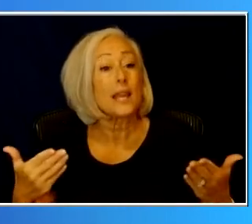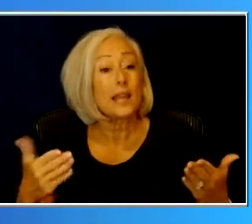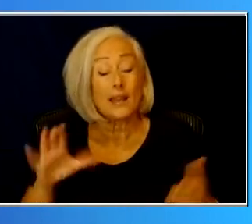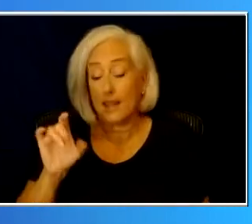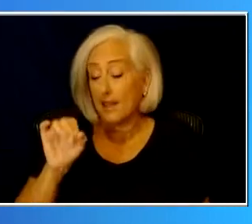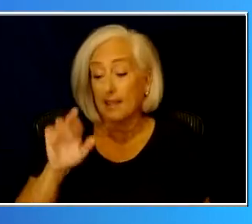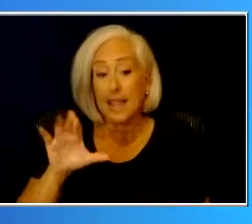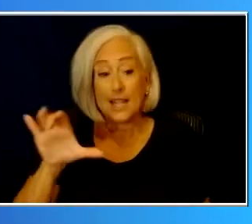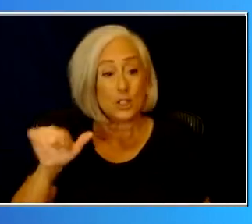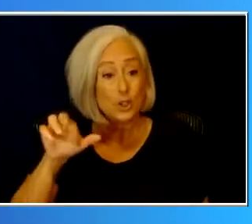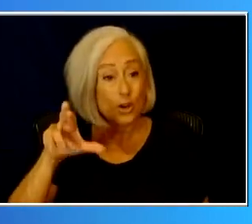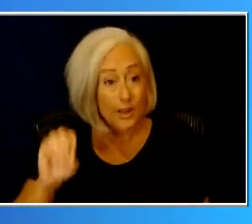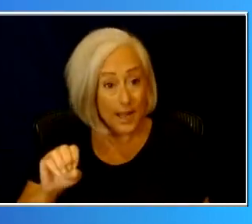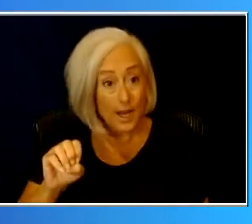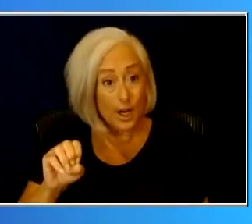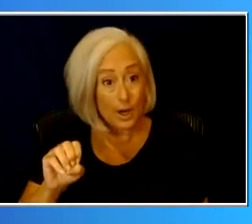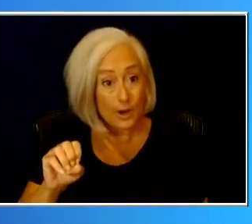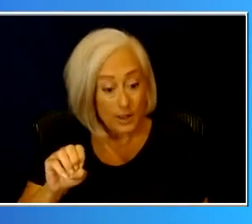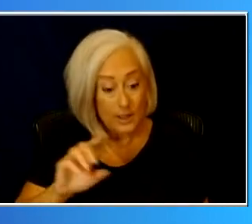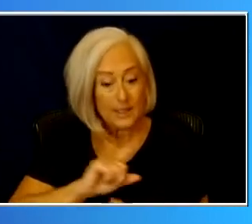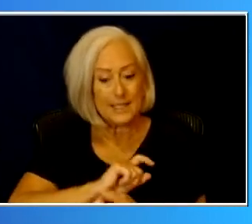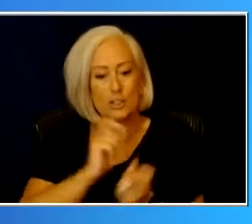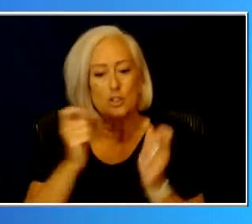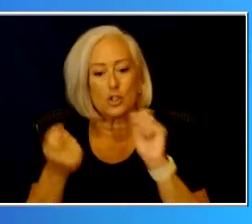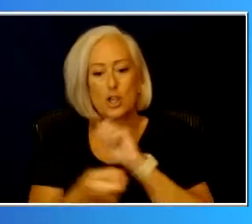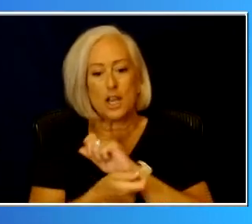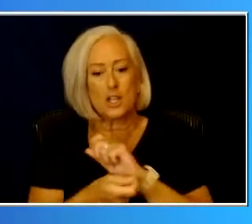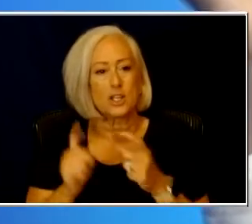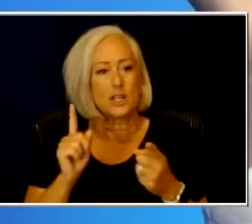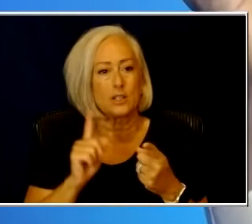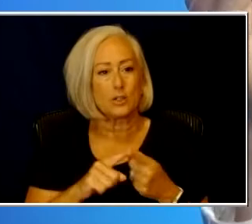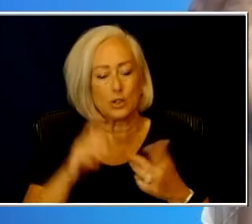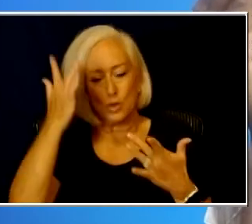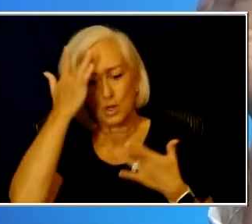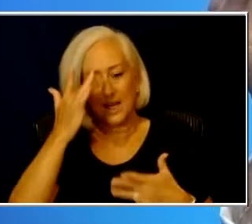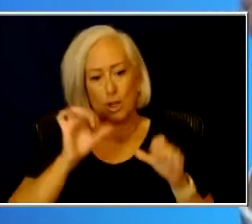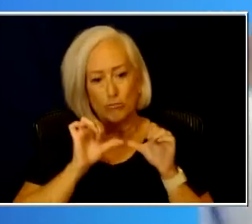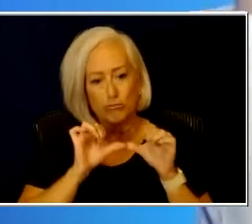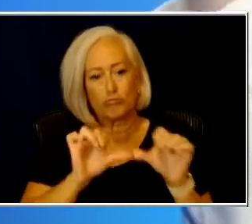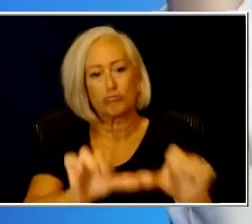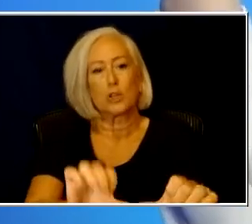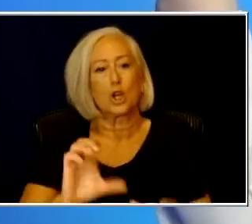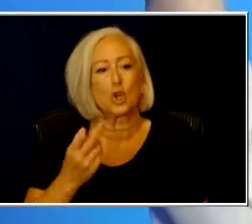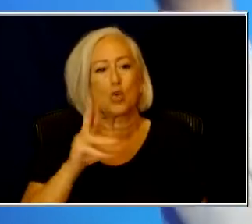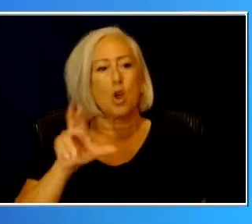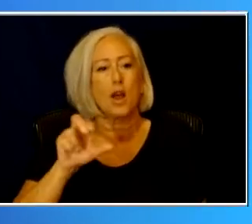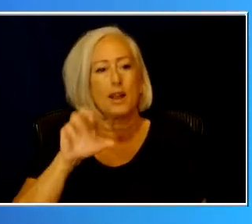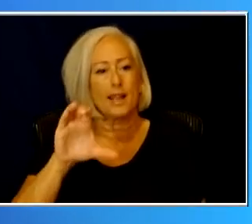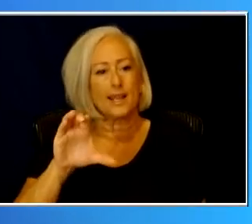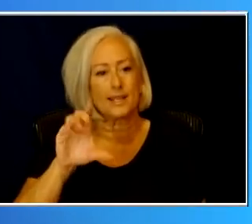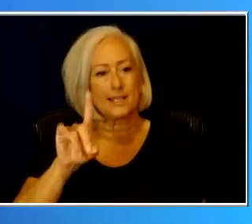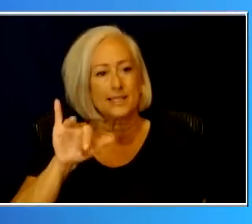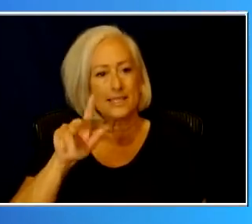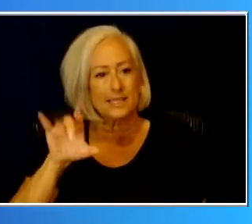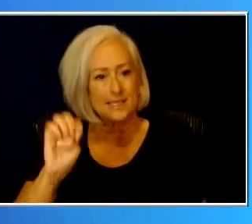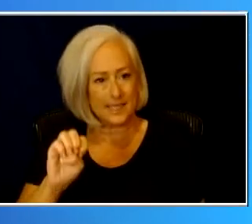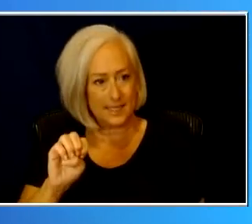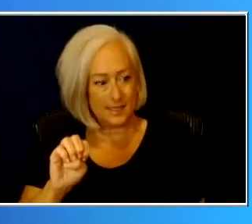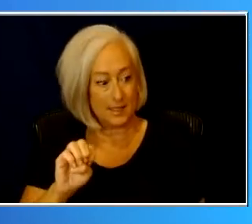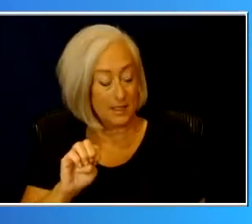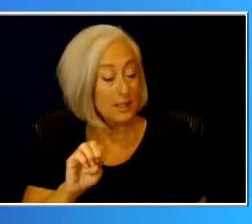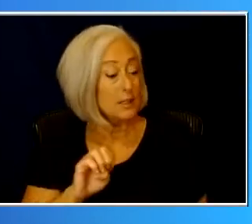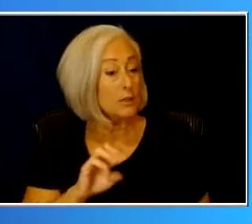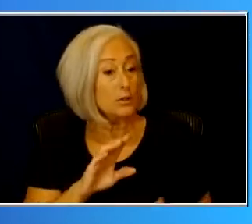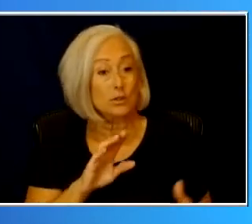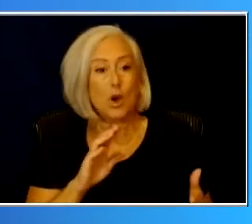into a chronic disease in a way that we've never thought of before. There's an entire space between cure and dying where people are living for years